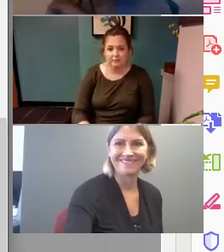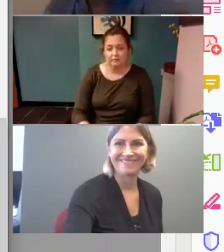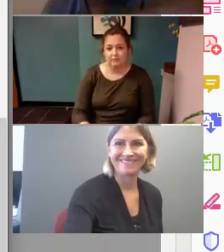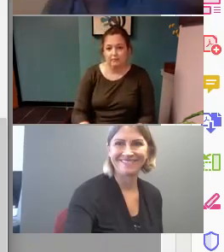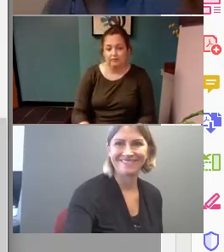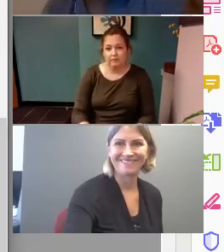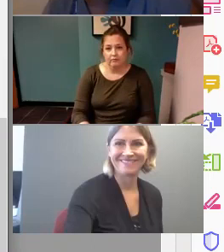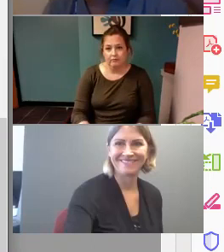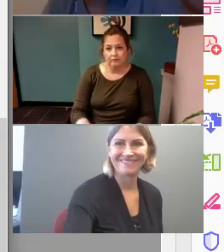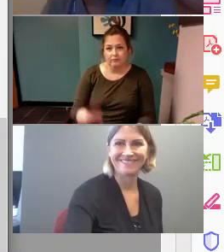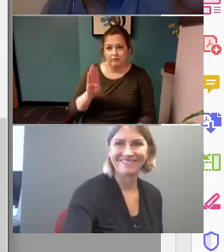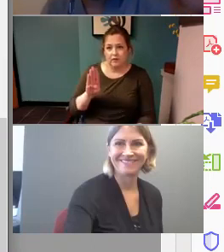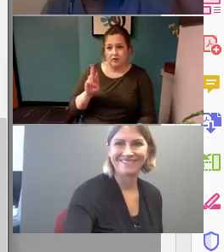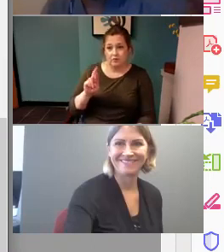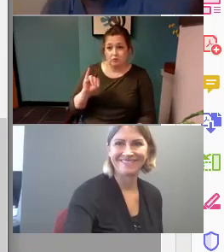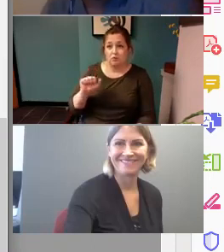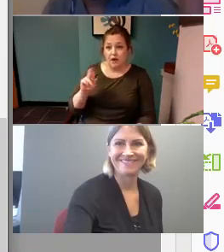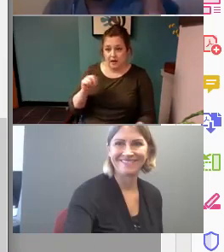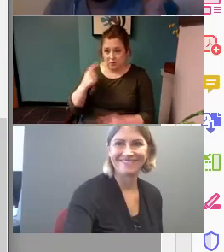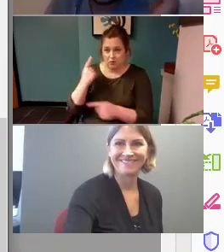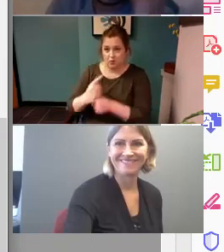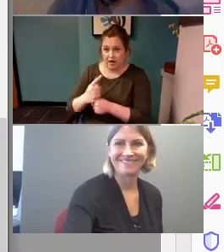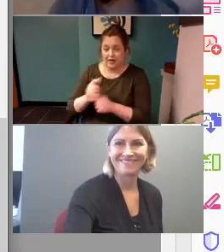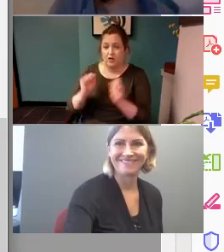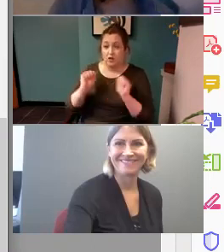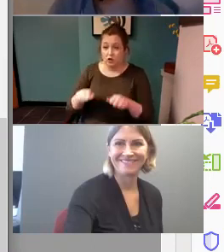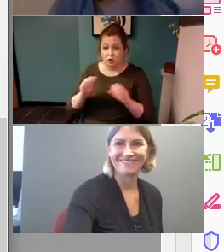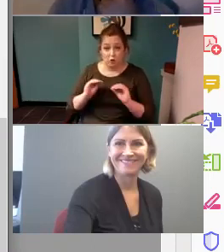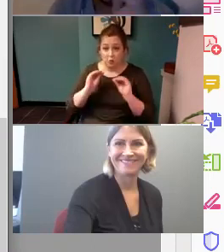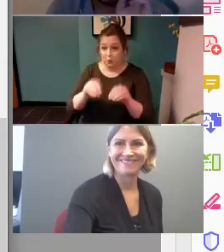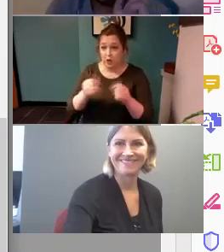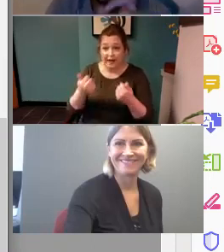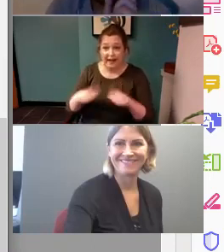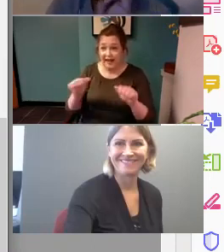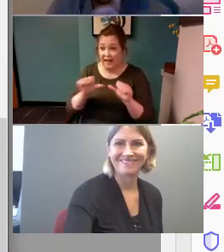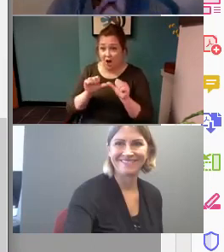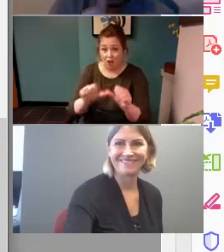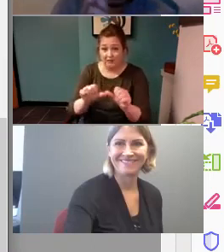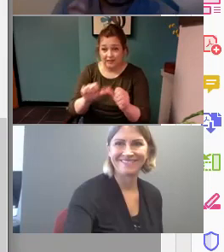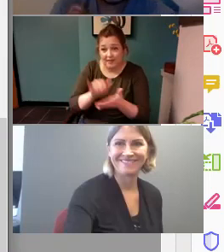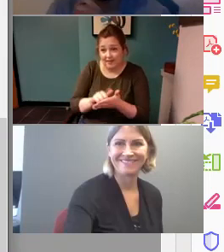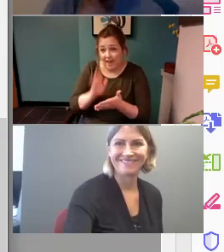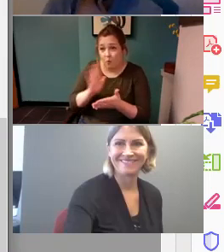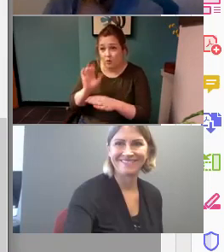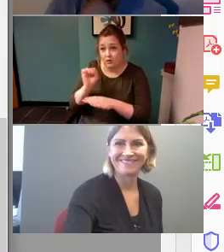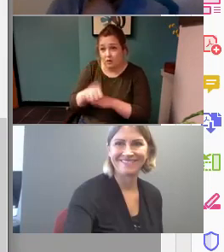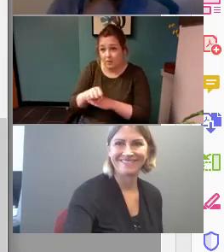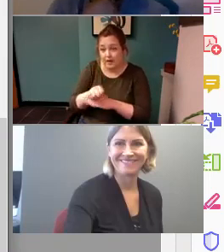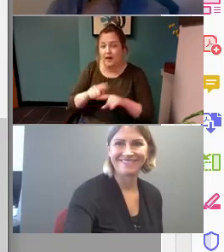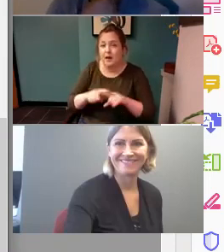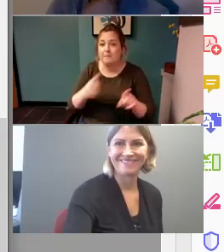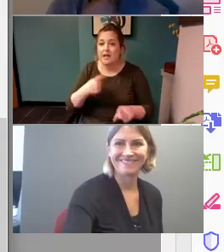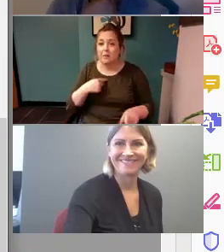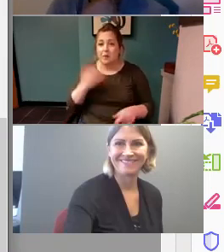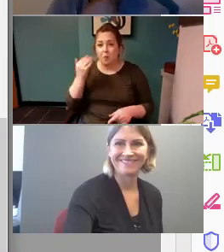Yes, Brian, we can put any constant that it will dominate and that works fine. You are correct. But tell me why this equation is not n log